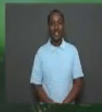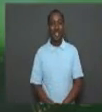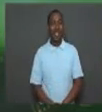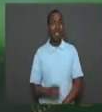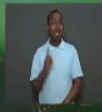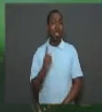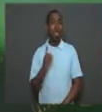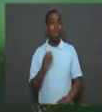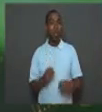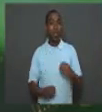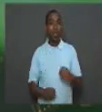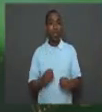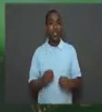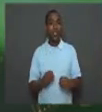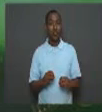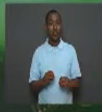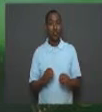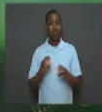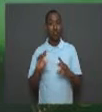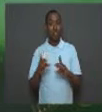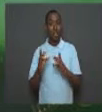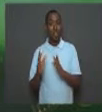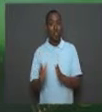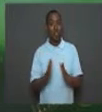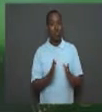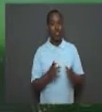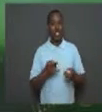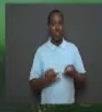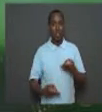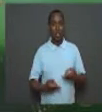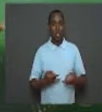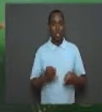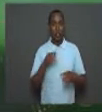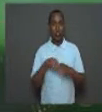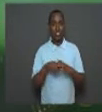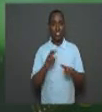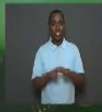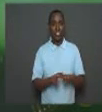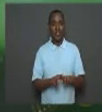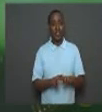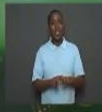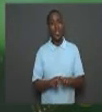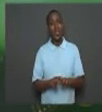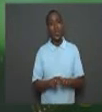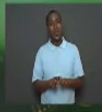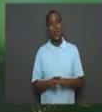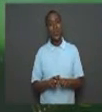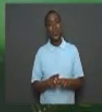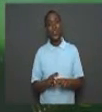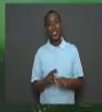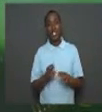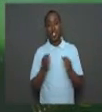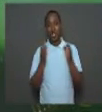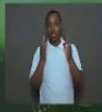the organism reaches the category of species, it is narrowed down to a